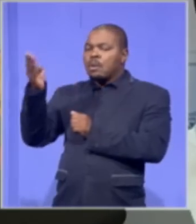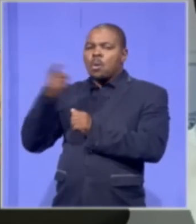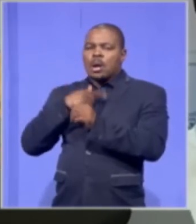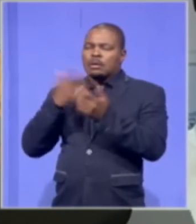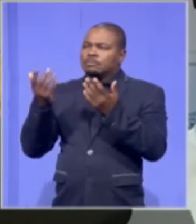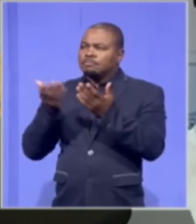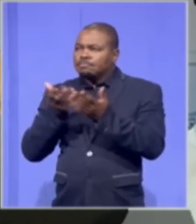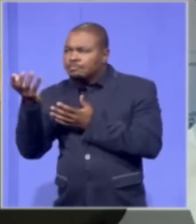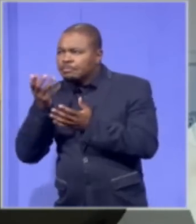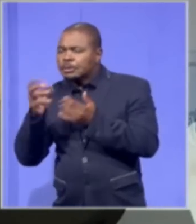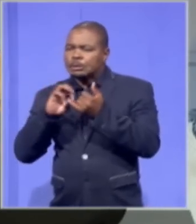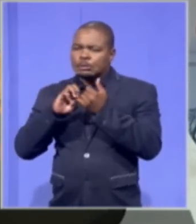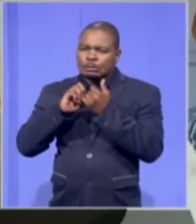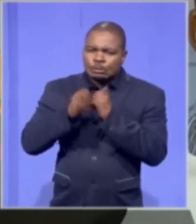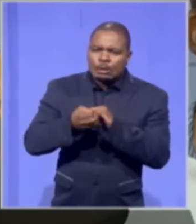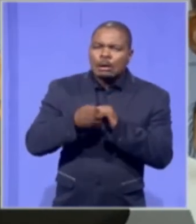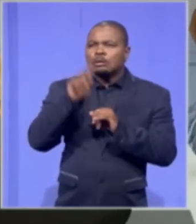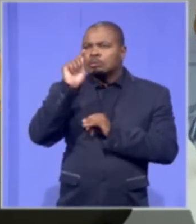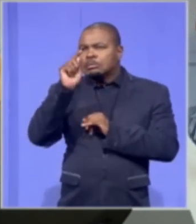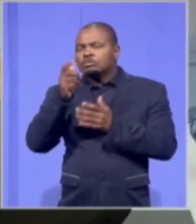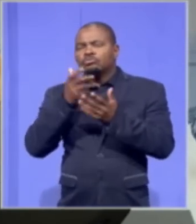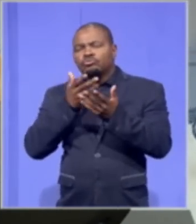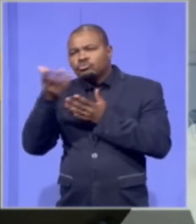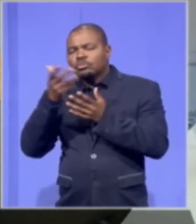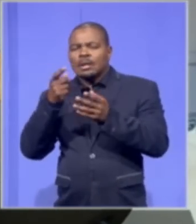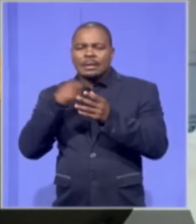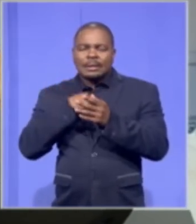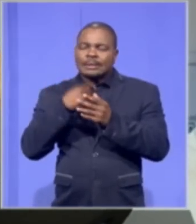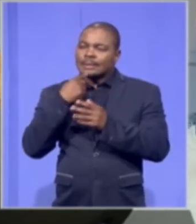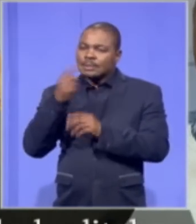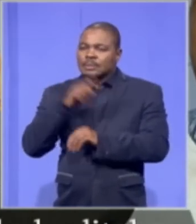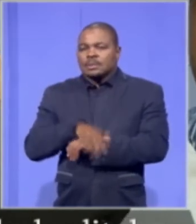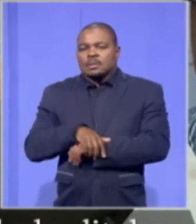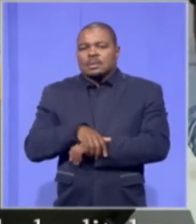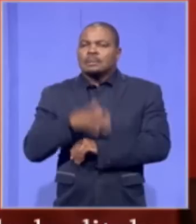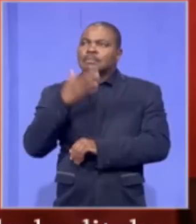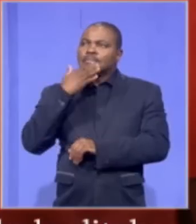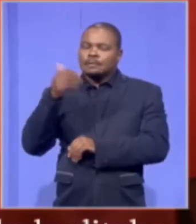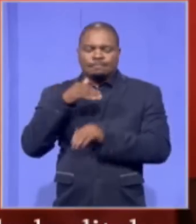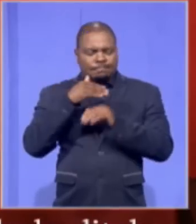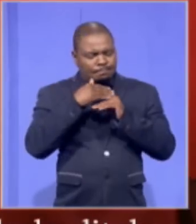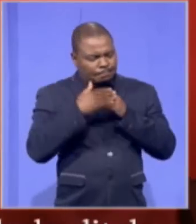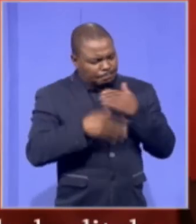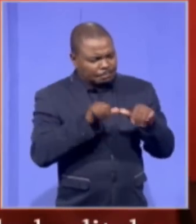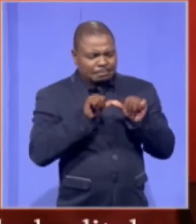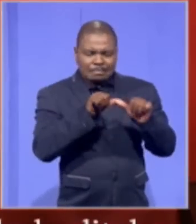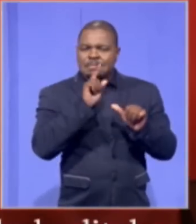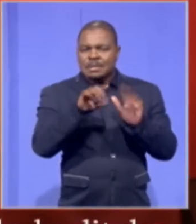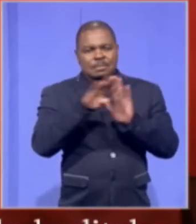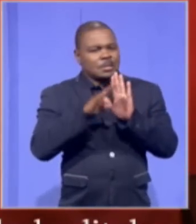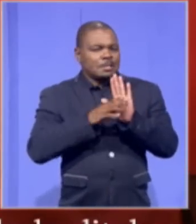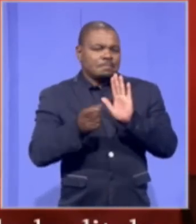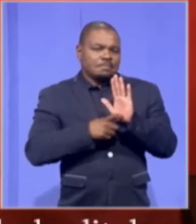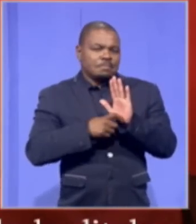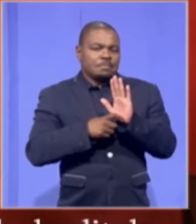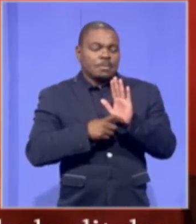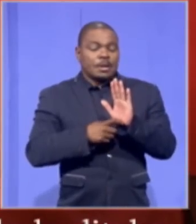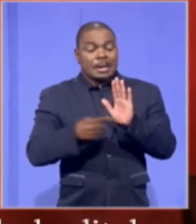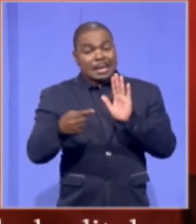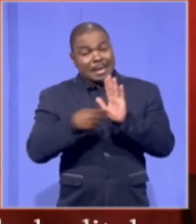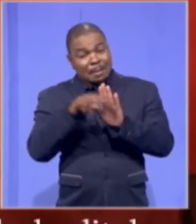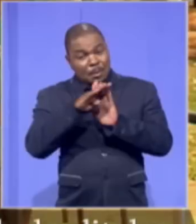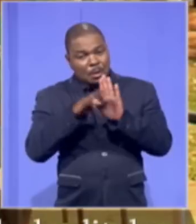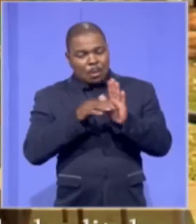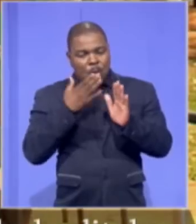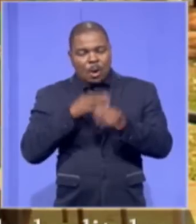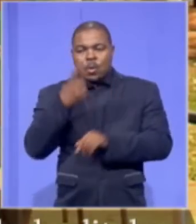mobilizing everywhere we can. We are convening. We are basically saying the show must go on. Lesolo le nepile go kgonthiša gore balwetši ba